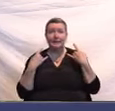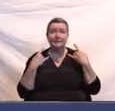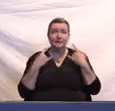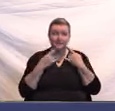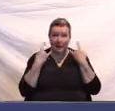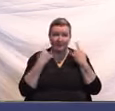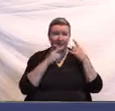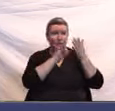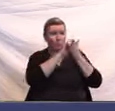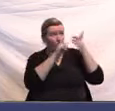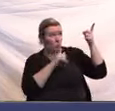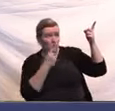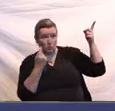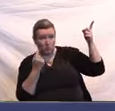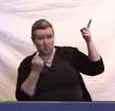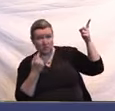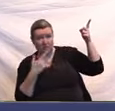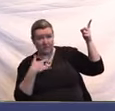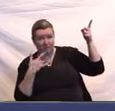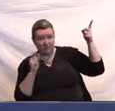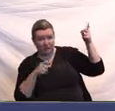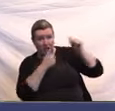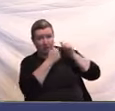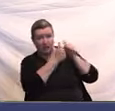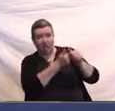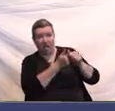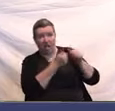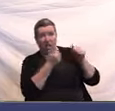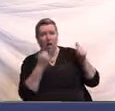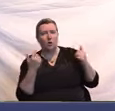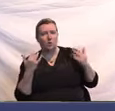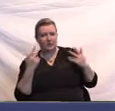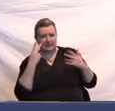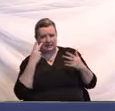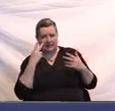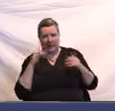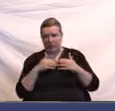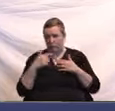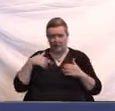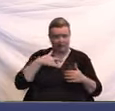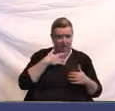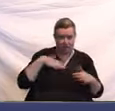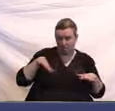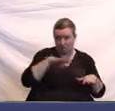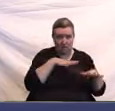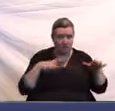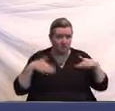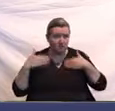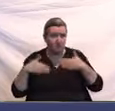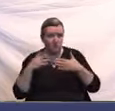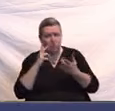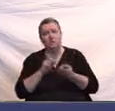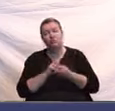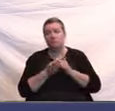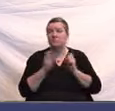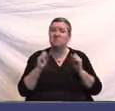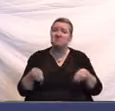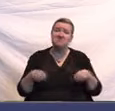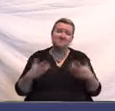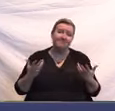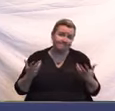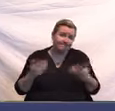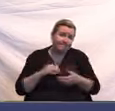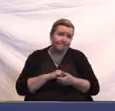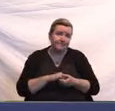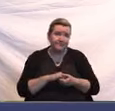will, obviously, all options stay on the table. No color on discipline. I think we can get back to Brent on